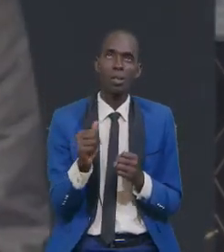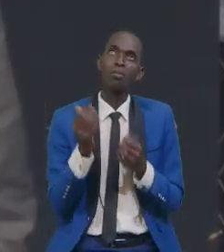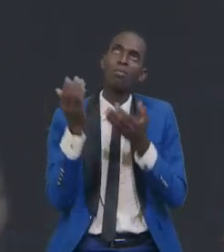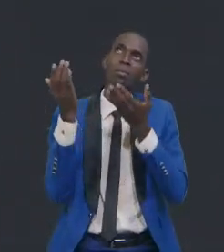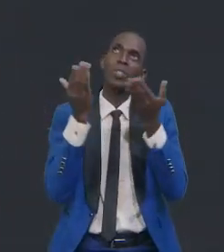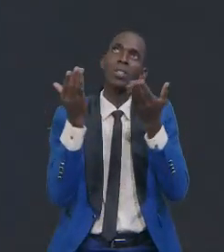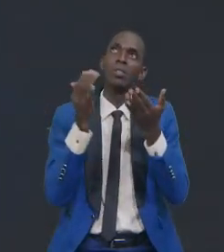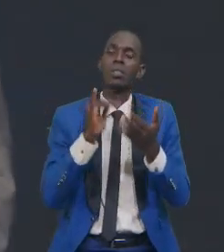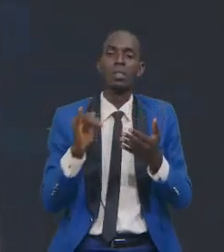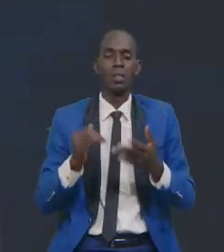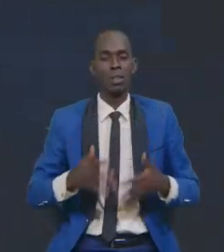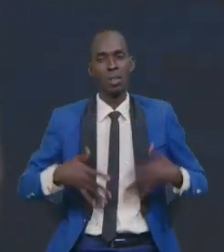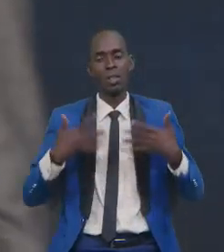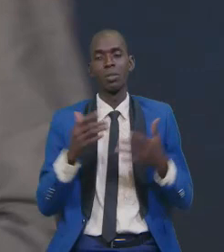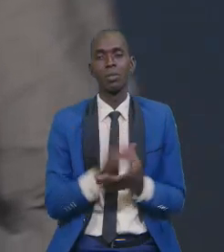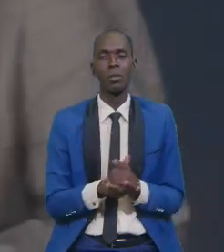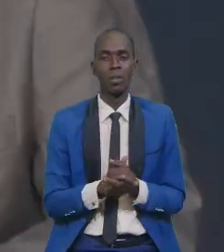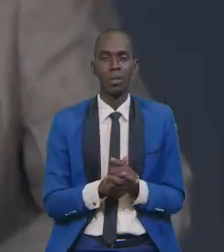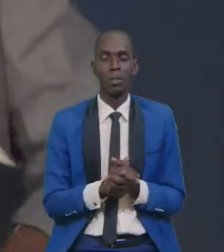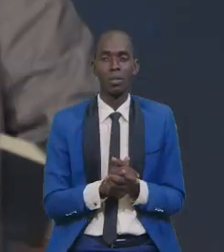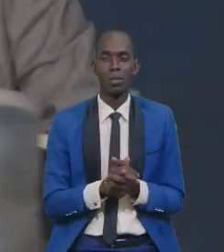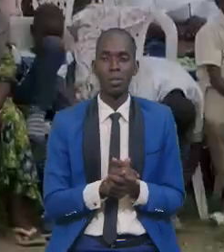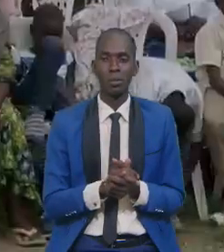life, serving life.